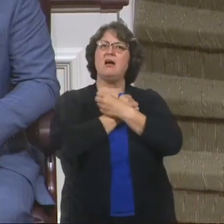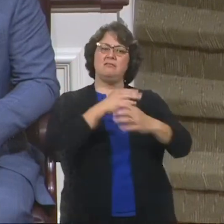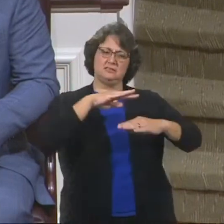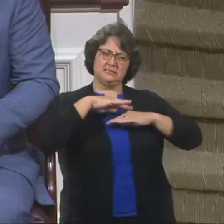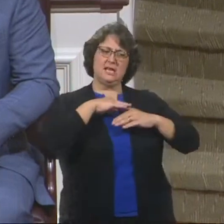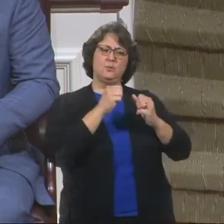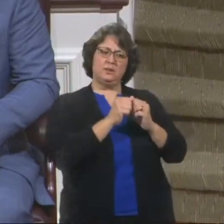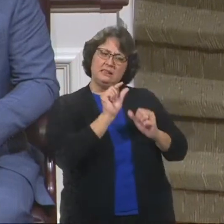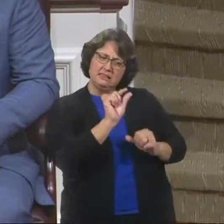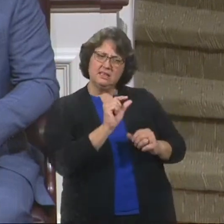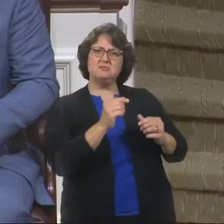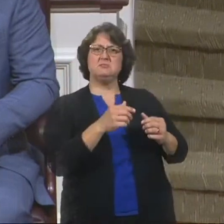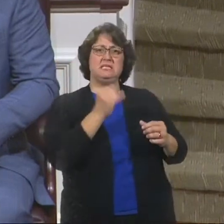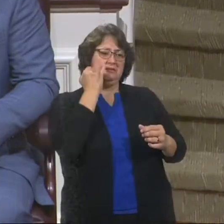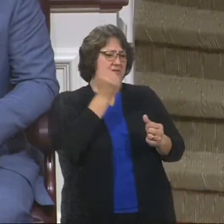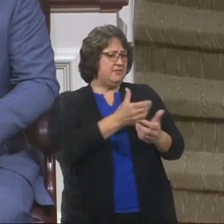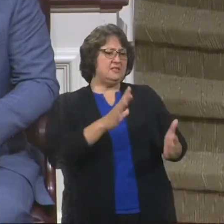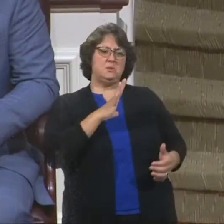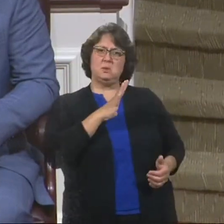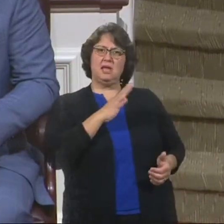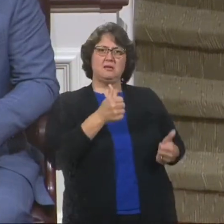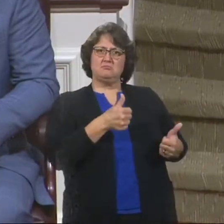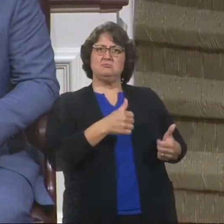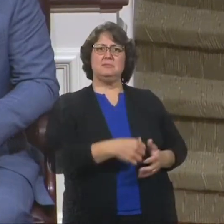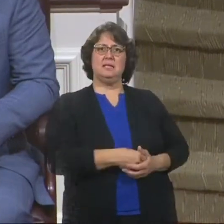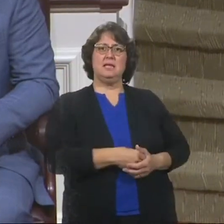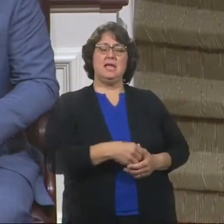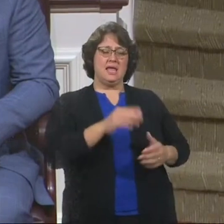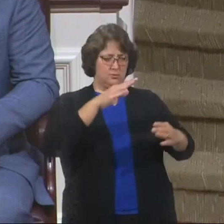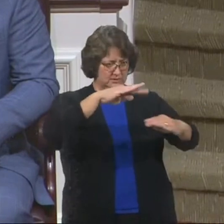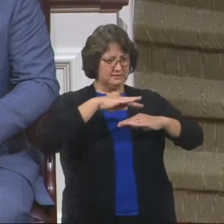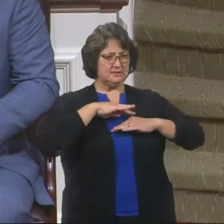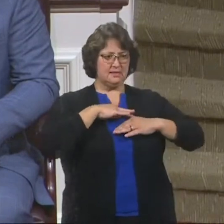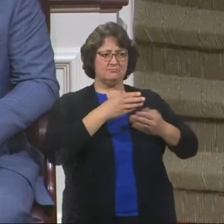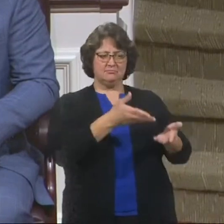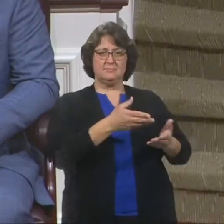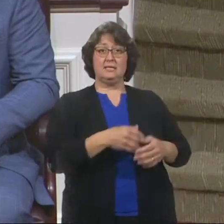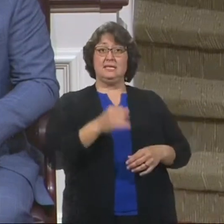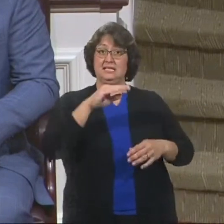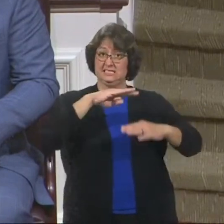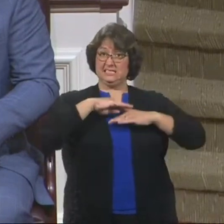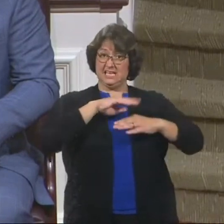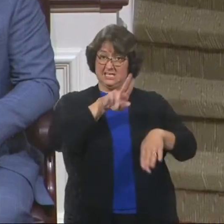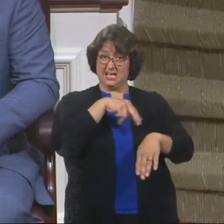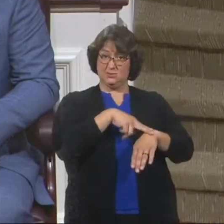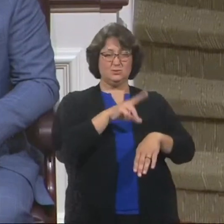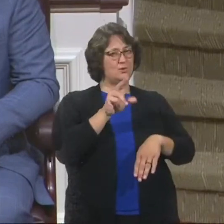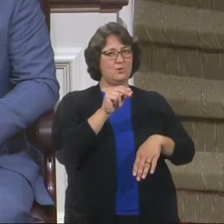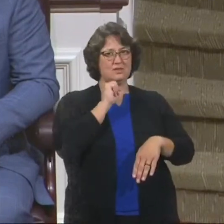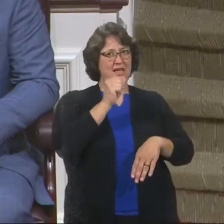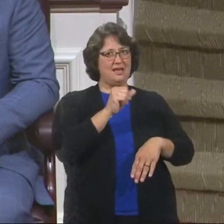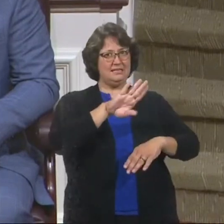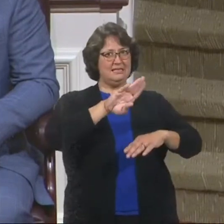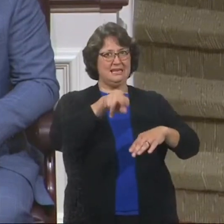as long as everything's okay. It brings a contentment. By the way, is contentment natural? It is not